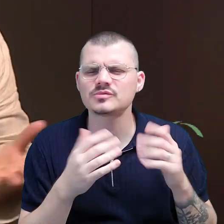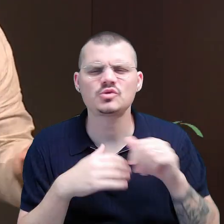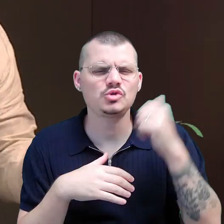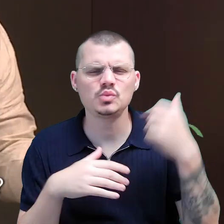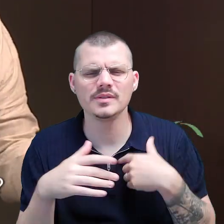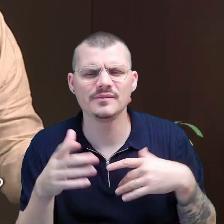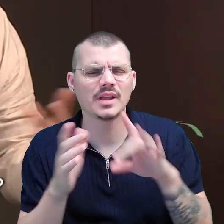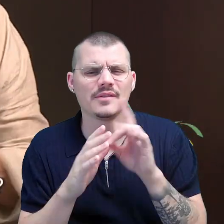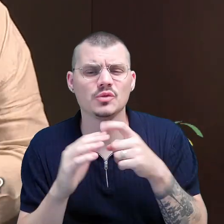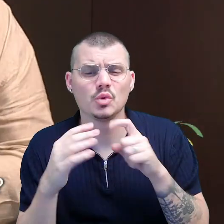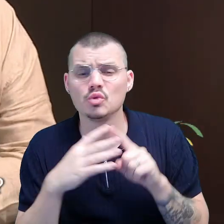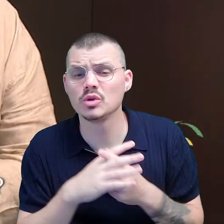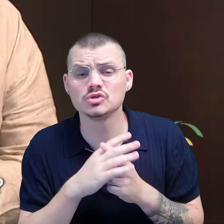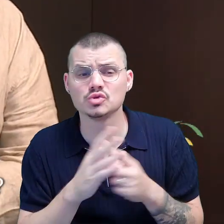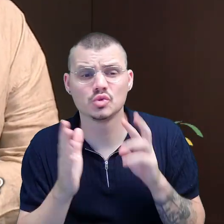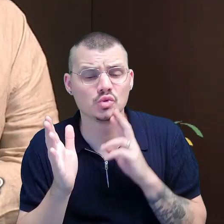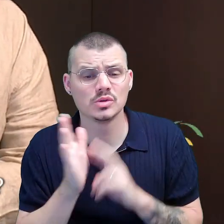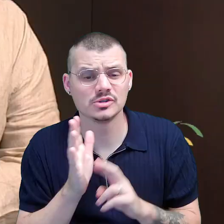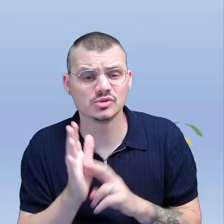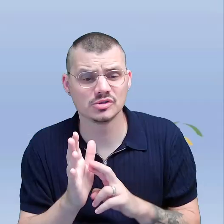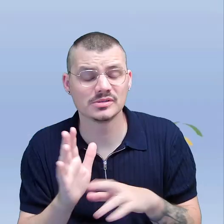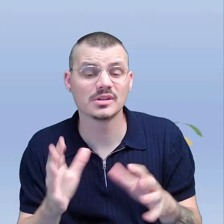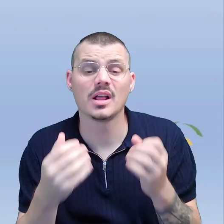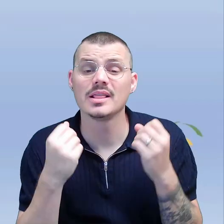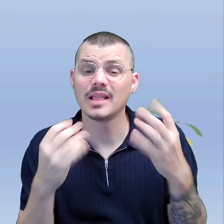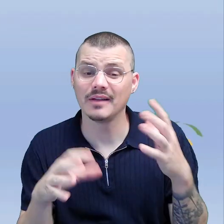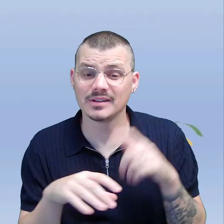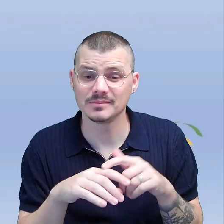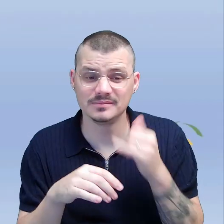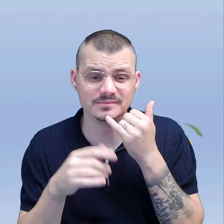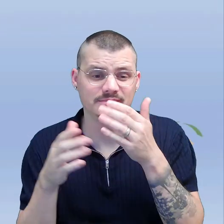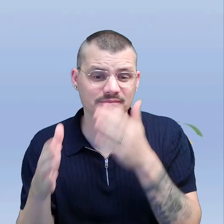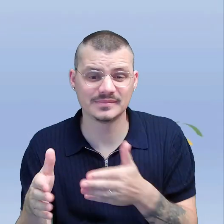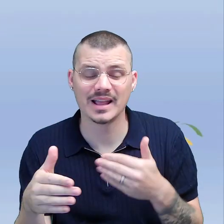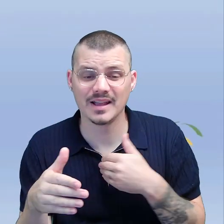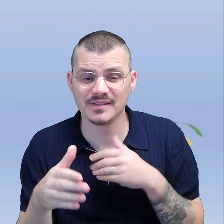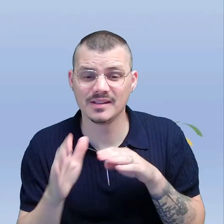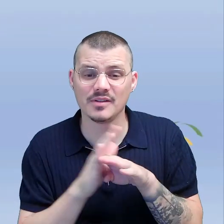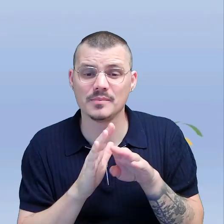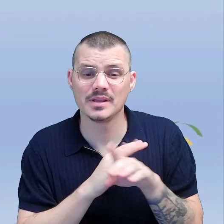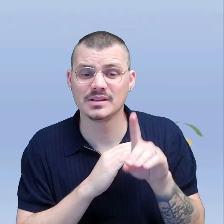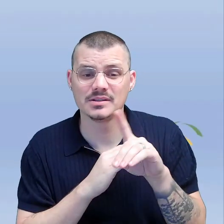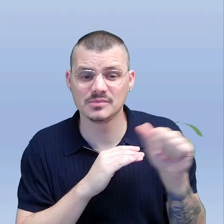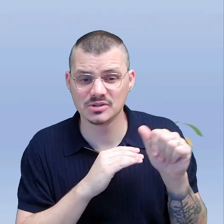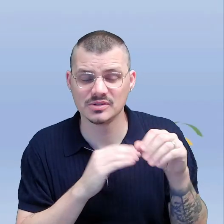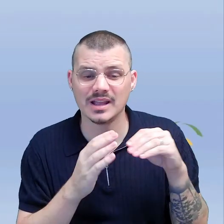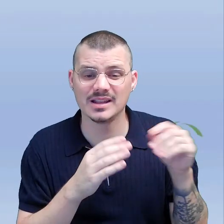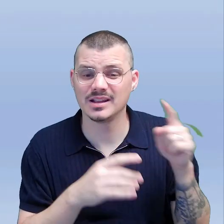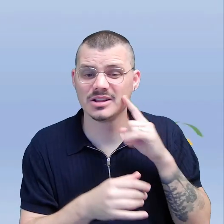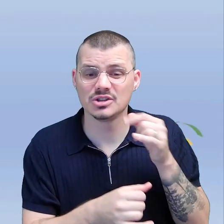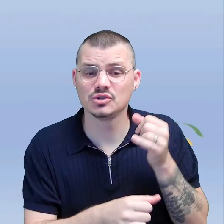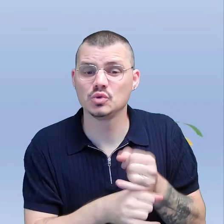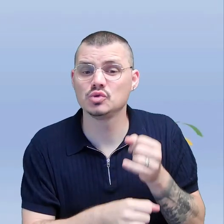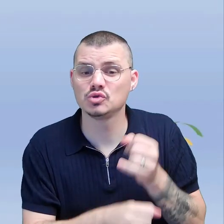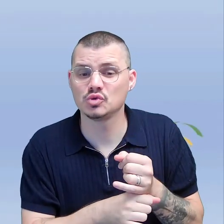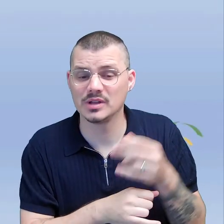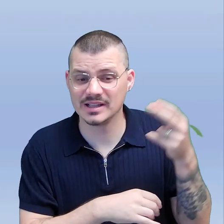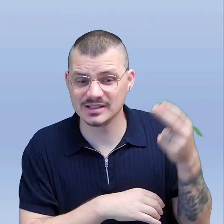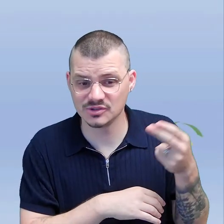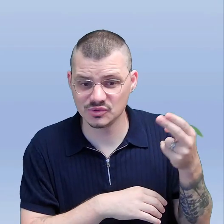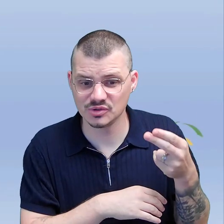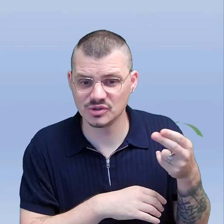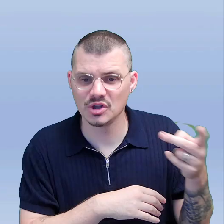else do we find from the original research? A lot of times, if the person had a developmental disability and an